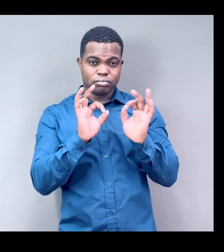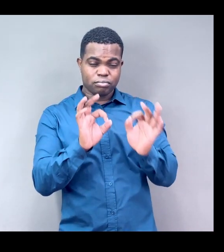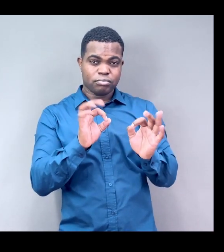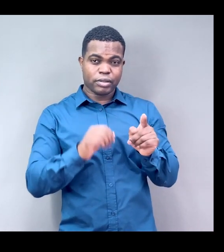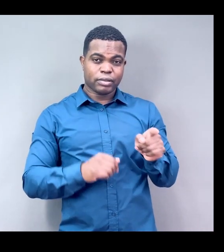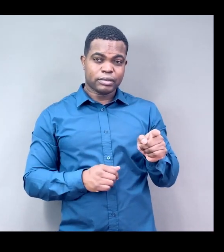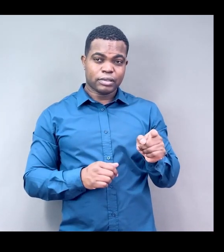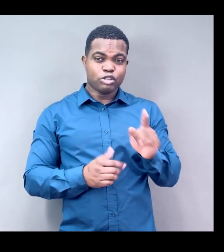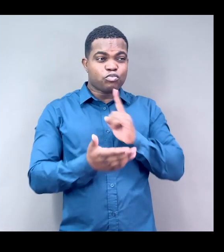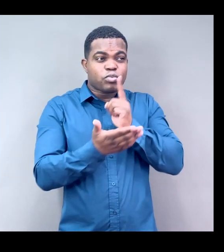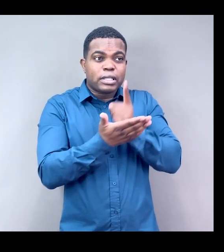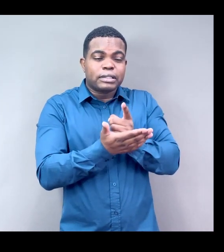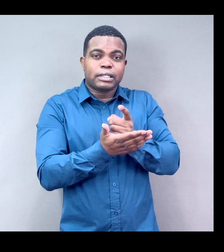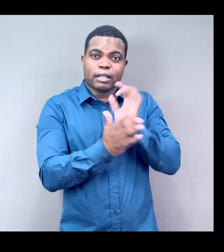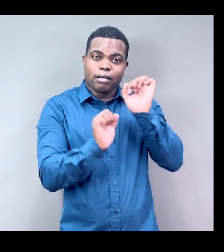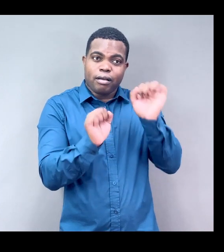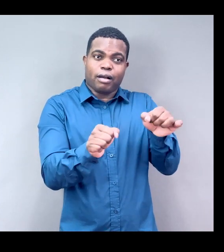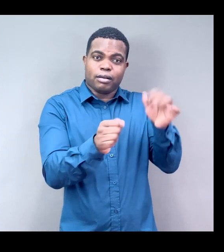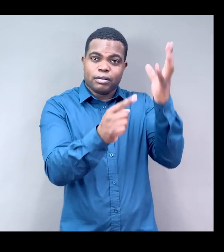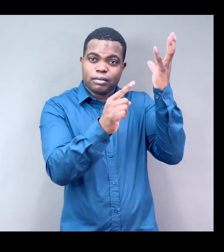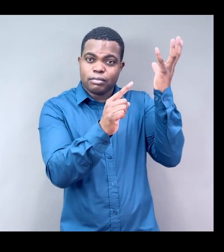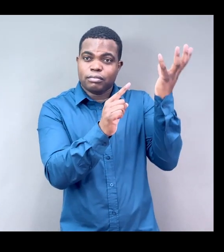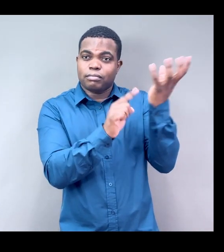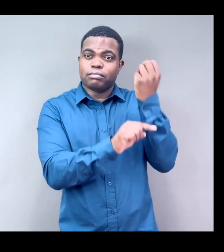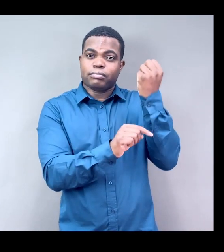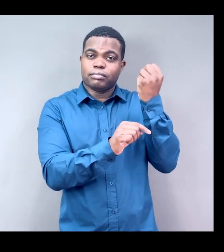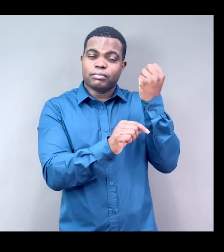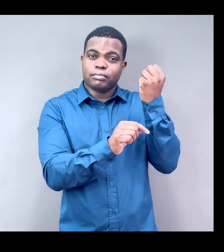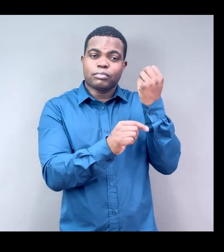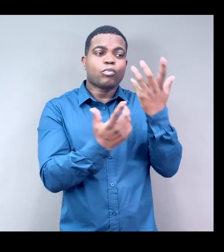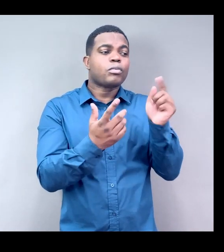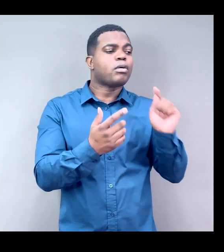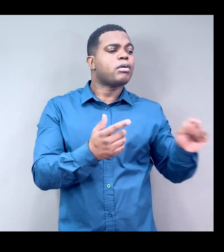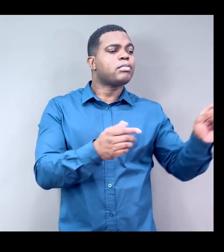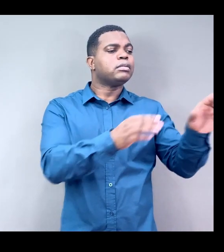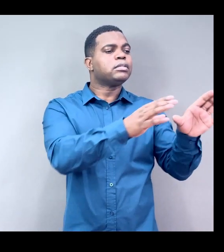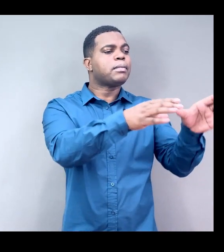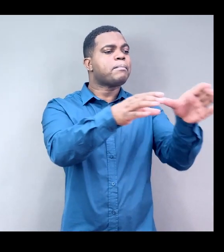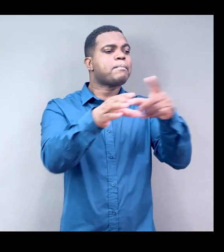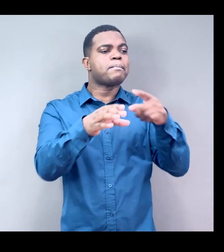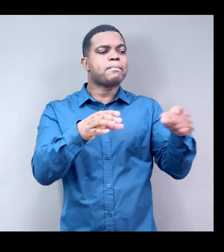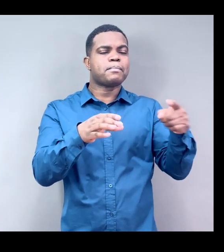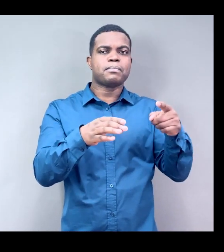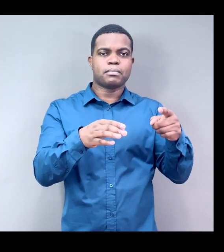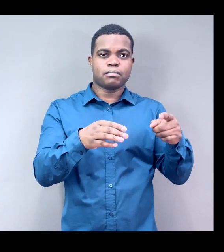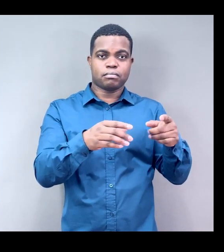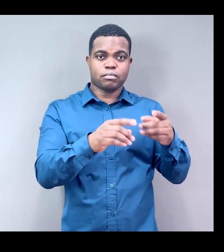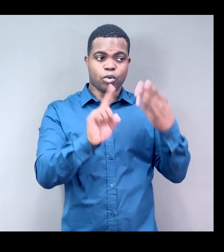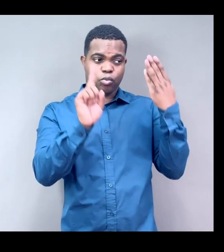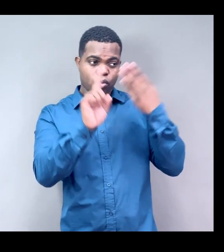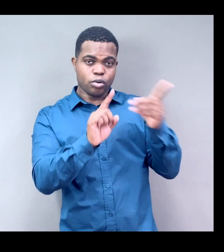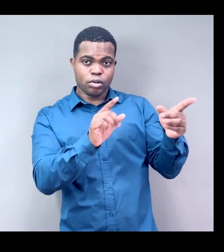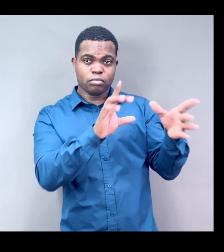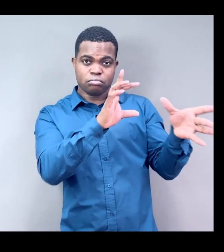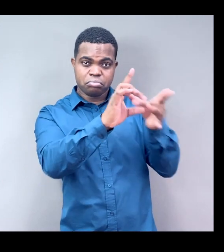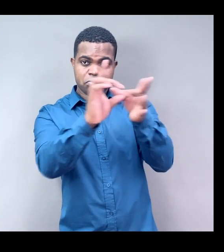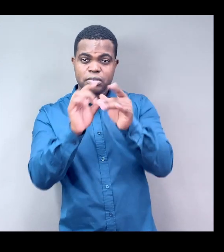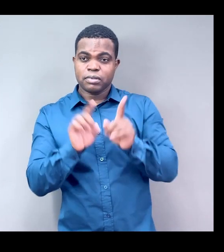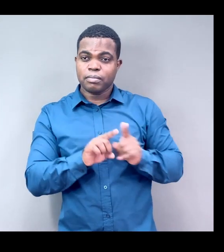with the goal of your stakeholder, with the goal of your own team